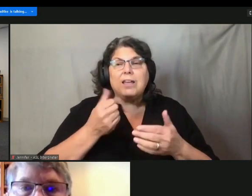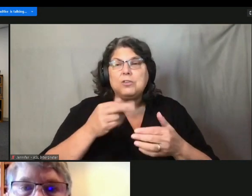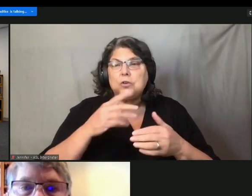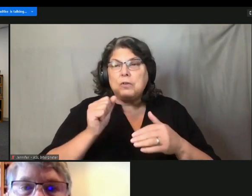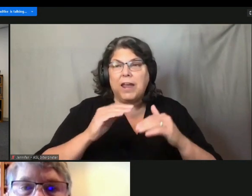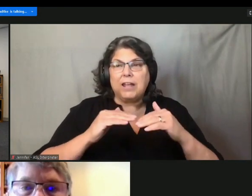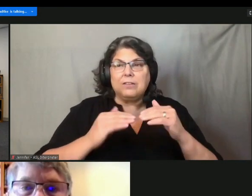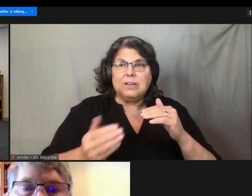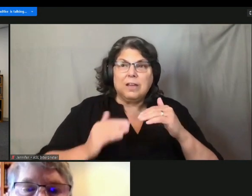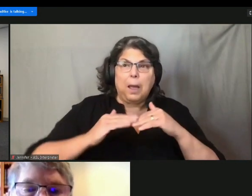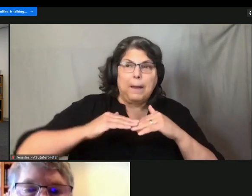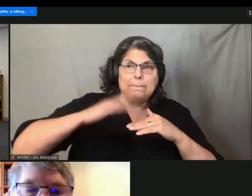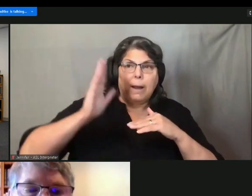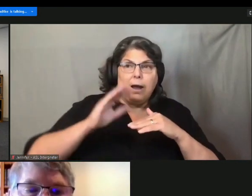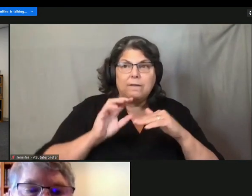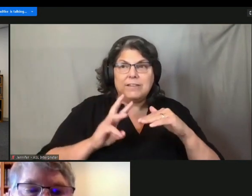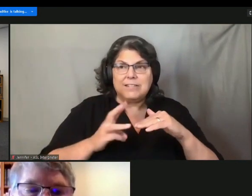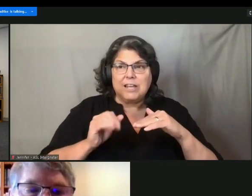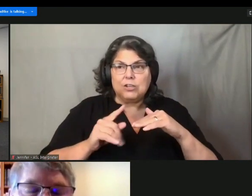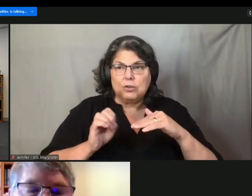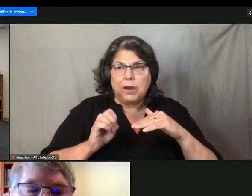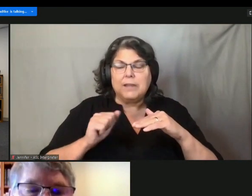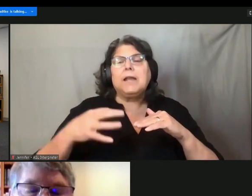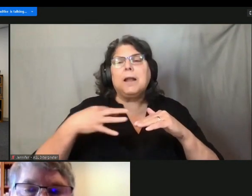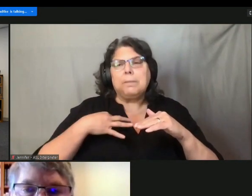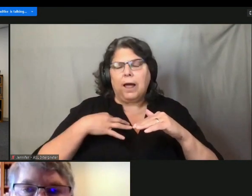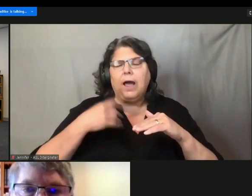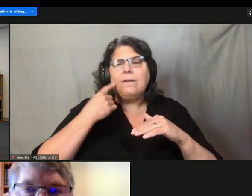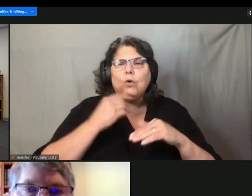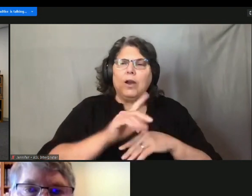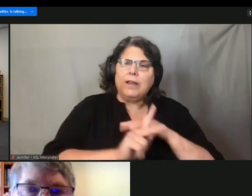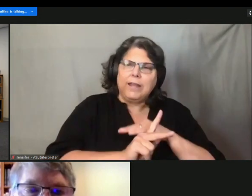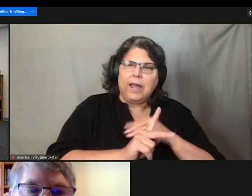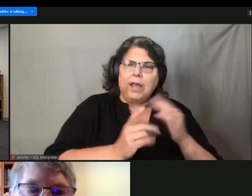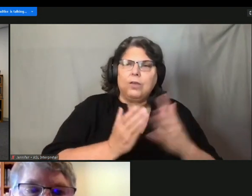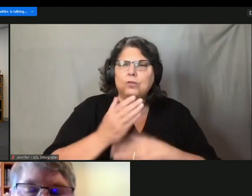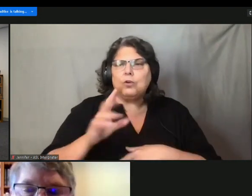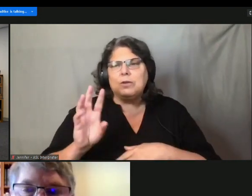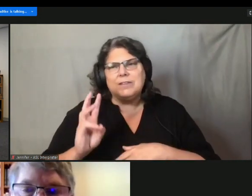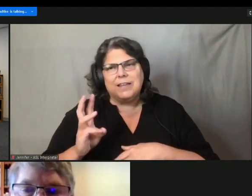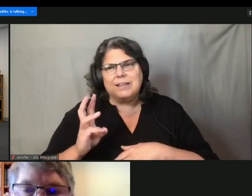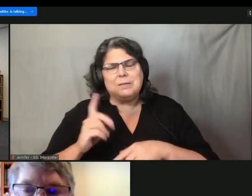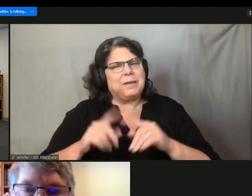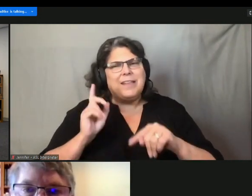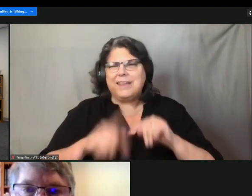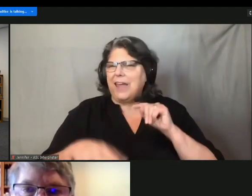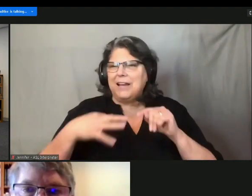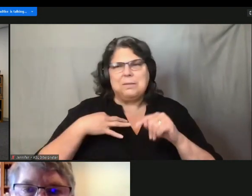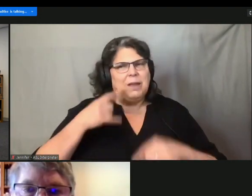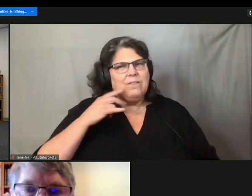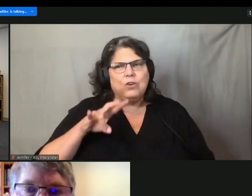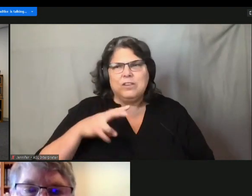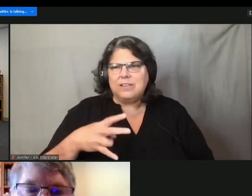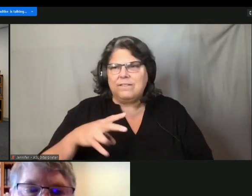above 6, they can apply for K through 6, but they, for example, can't apply for 7th or 8th.